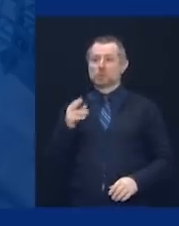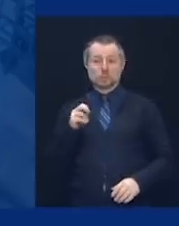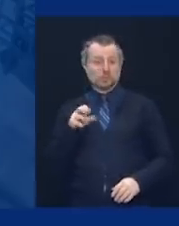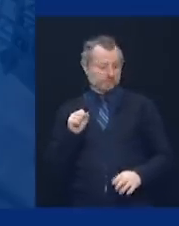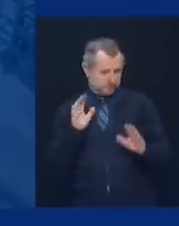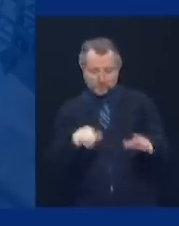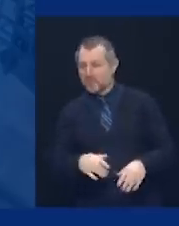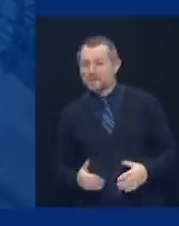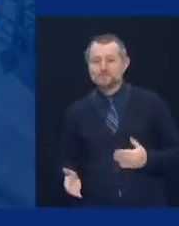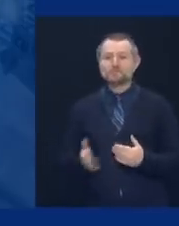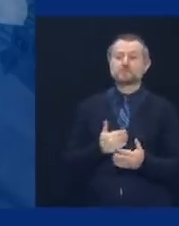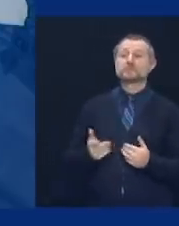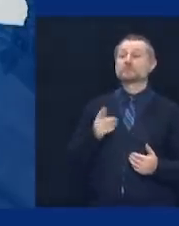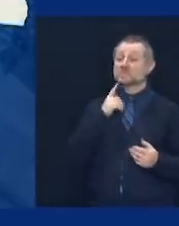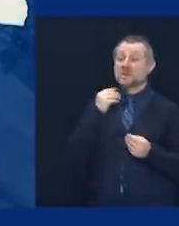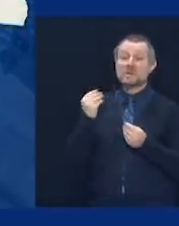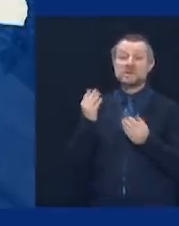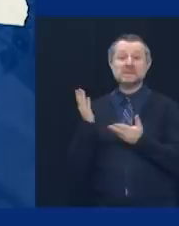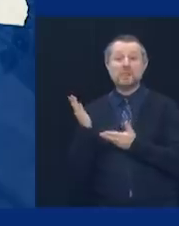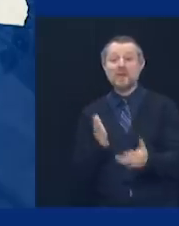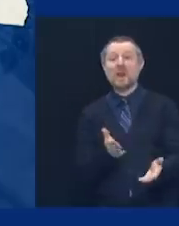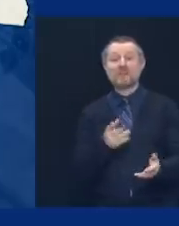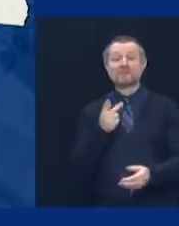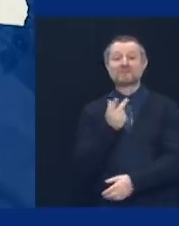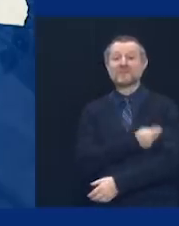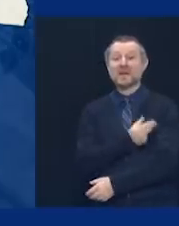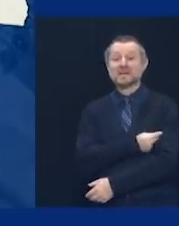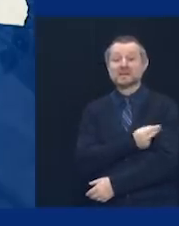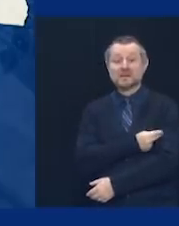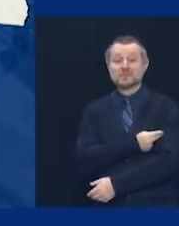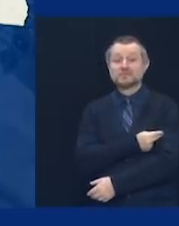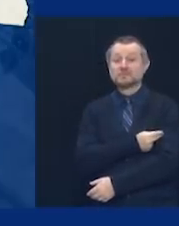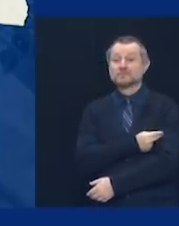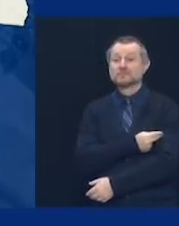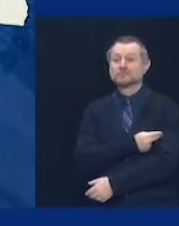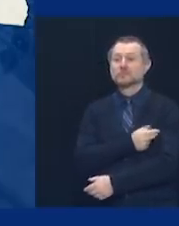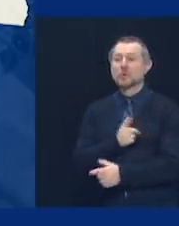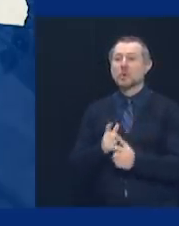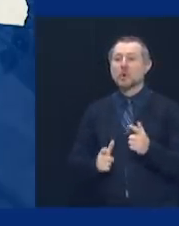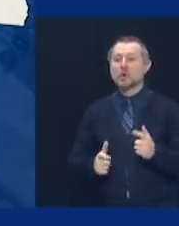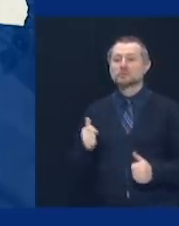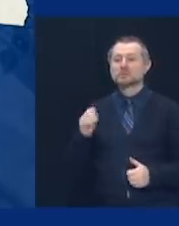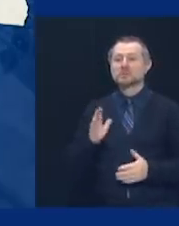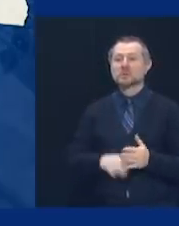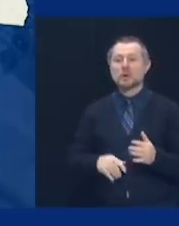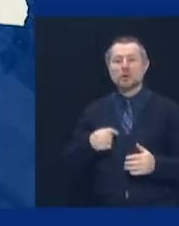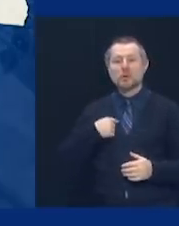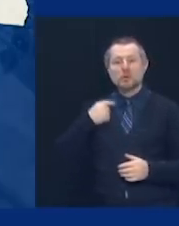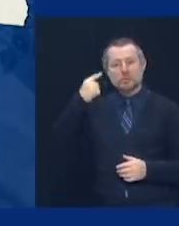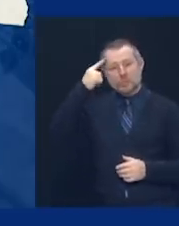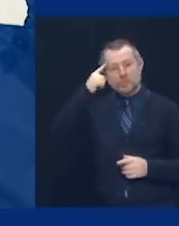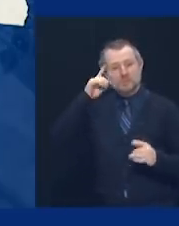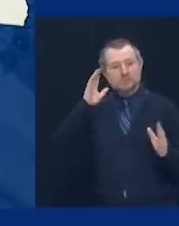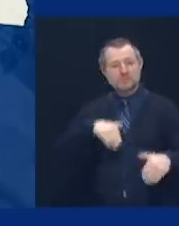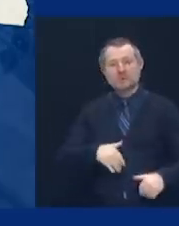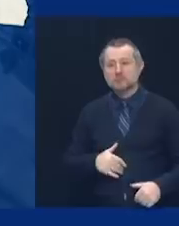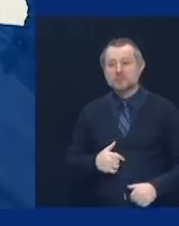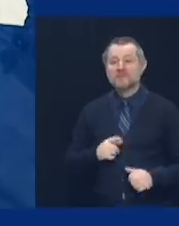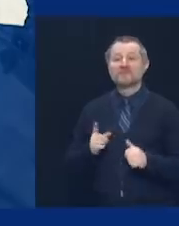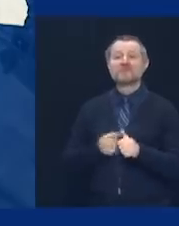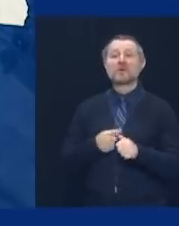of vaccines is bigger than we thought. The initial shipment of Pfizer